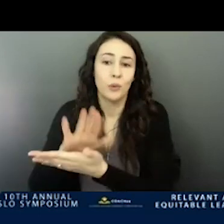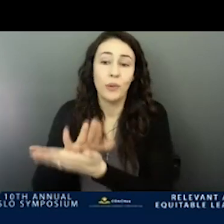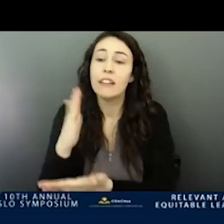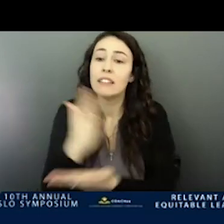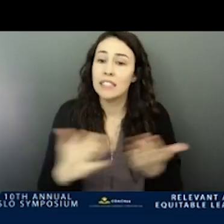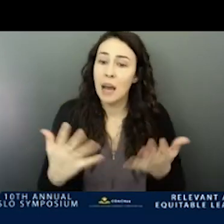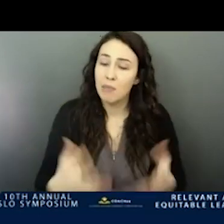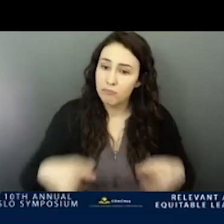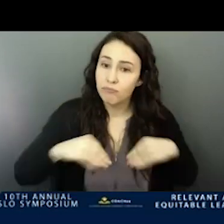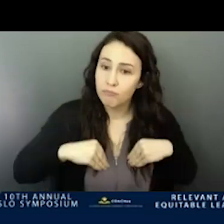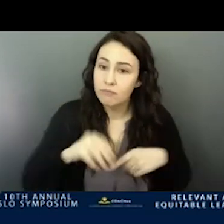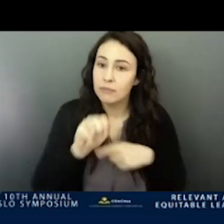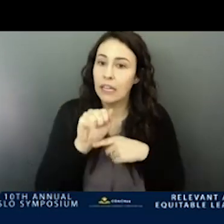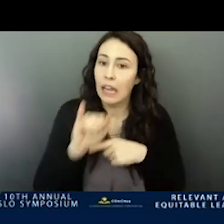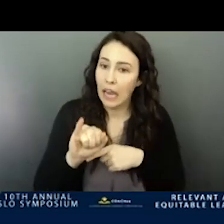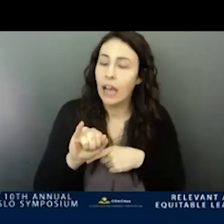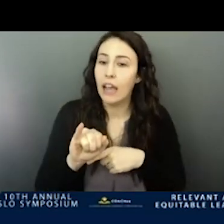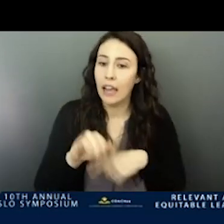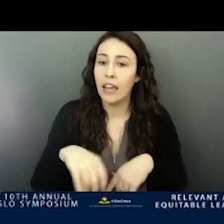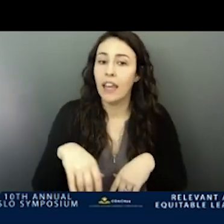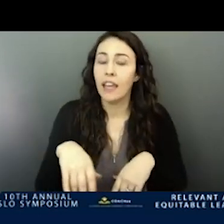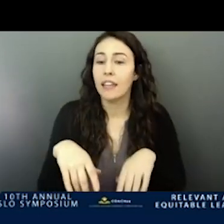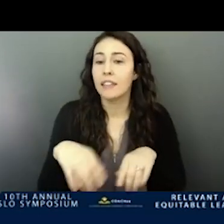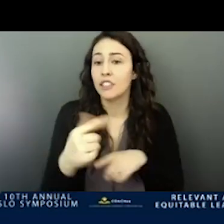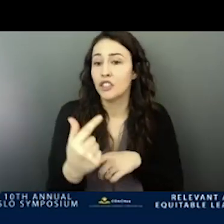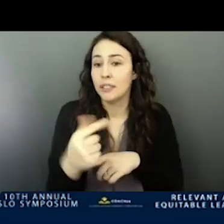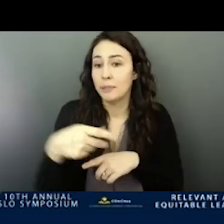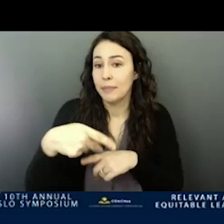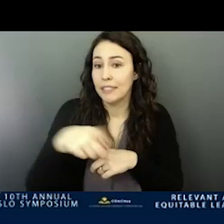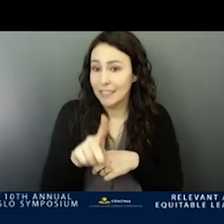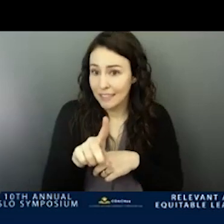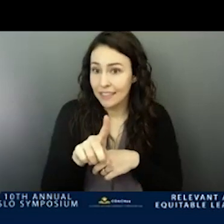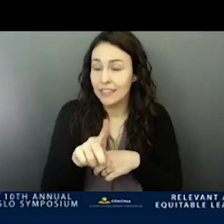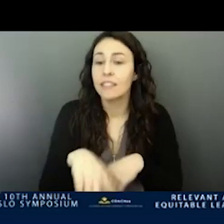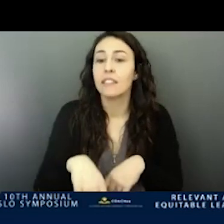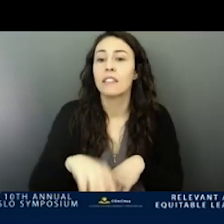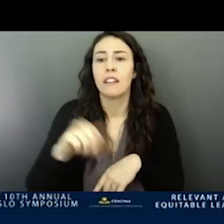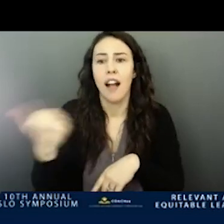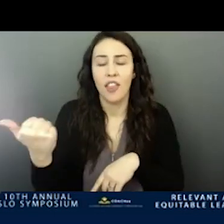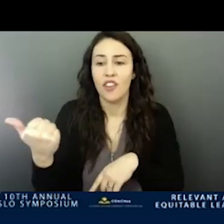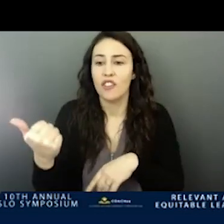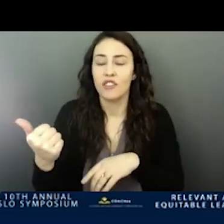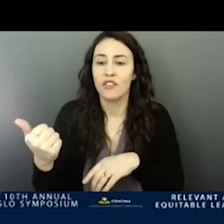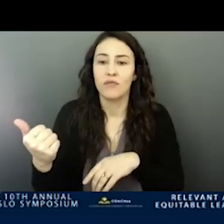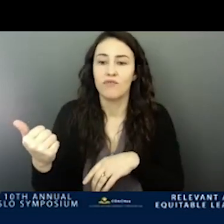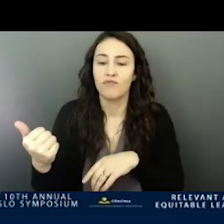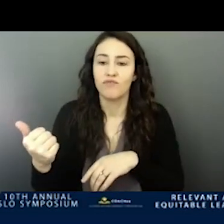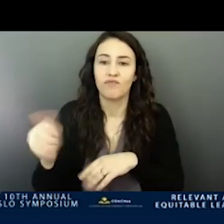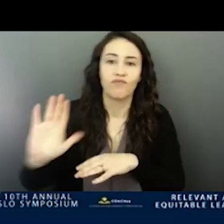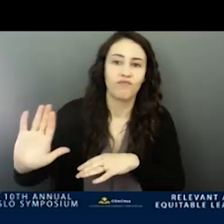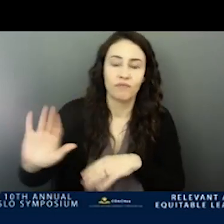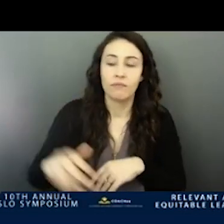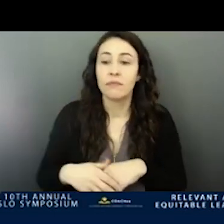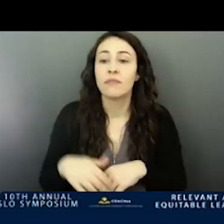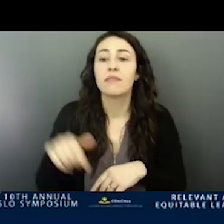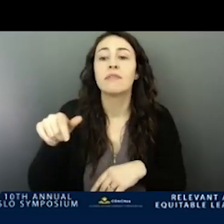of AI-driven tools, such as ChatGPT, while others have outright banned them. These need to be discussed